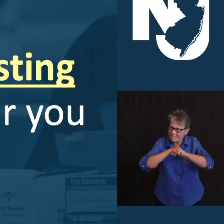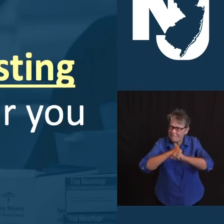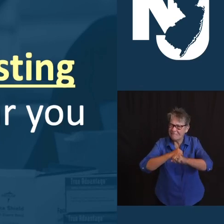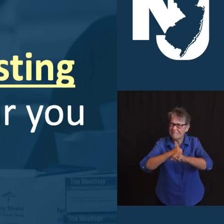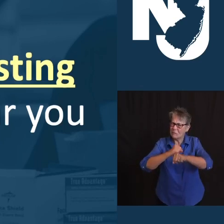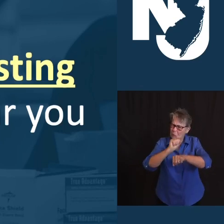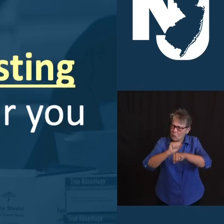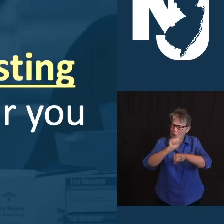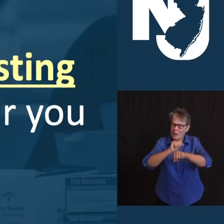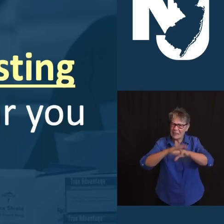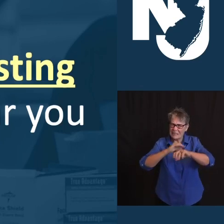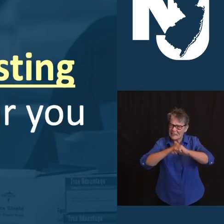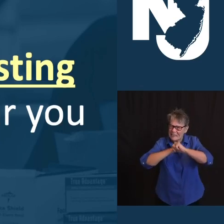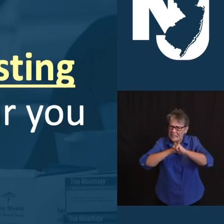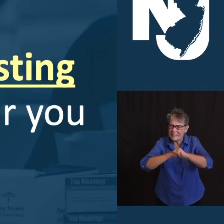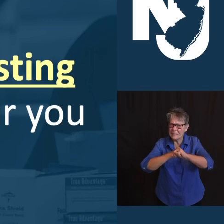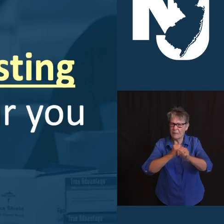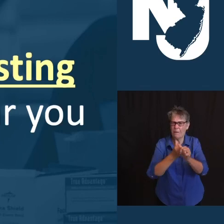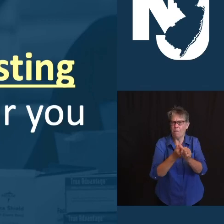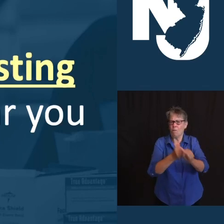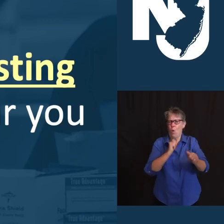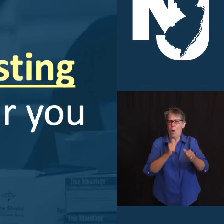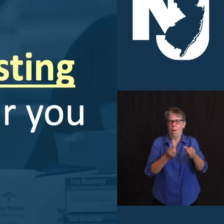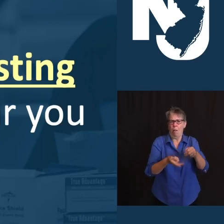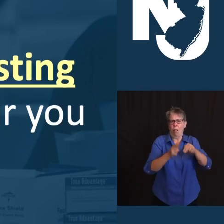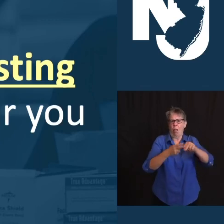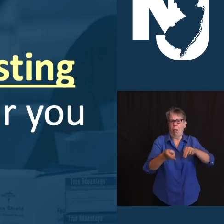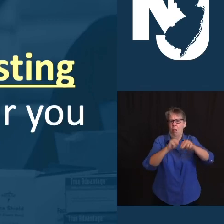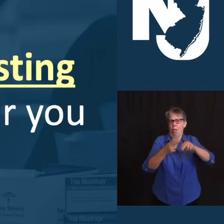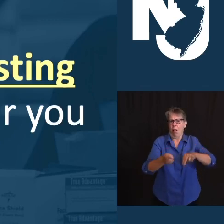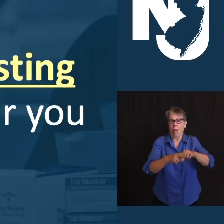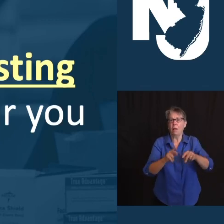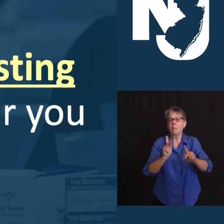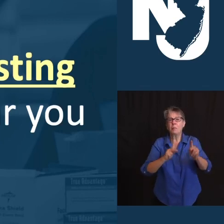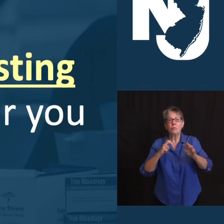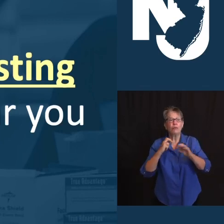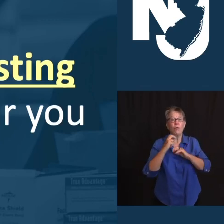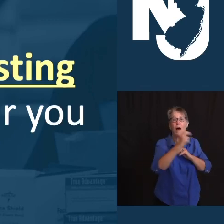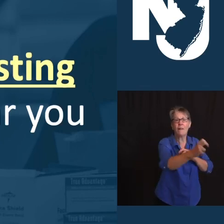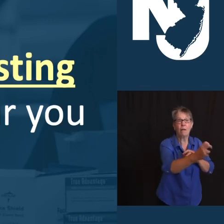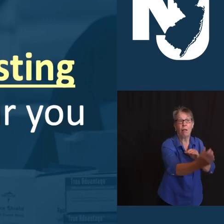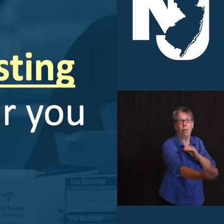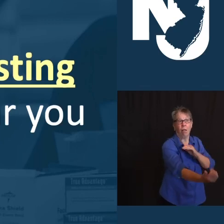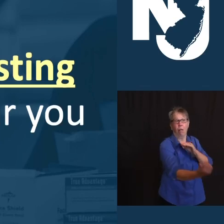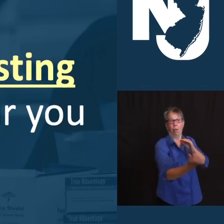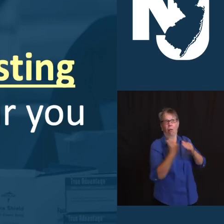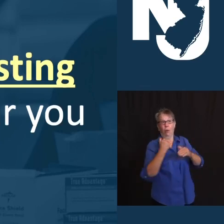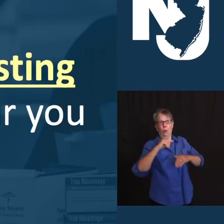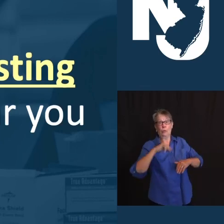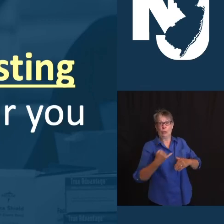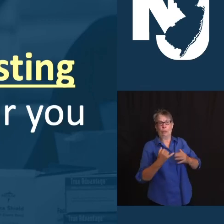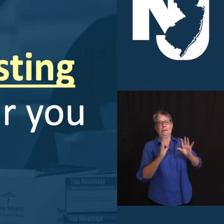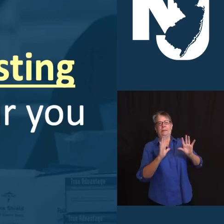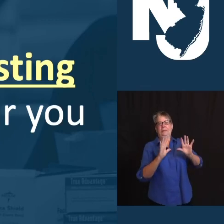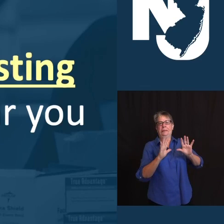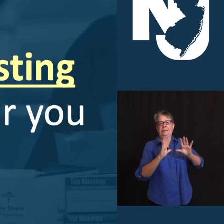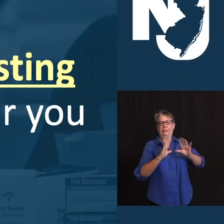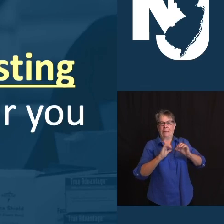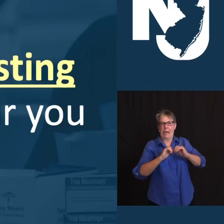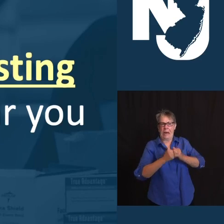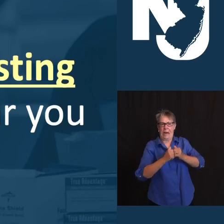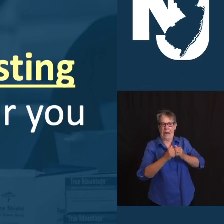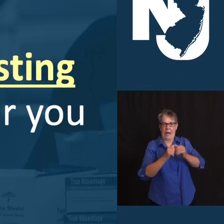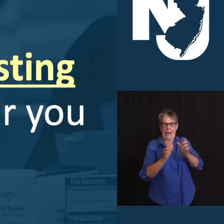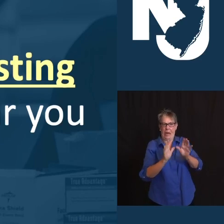because of the national spike and continue moving forward on our road back, getting tested is perhaps even more important than